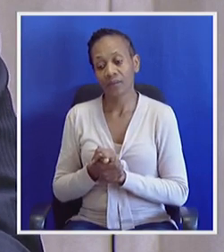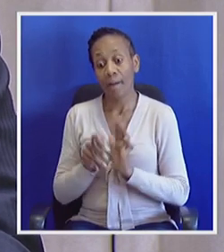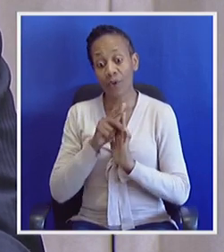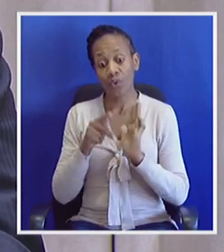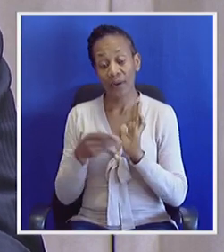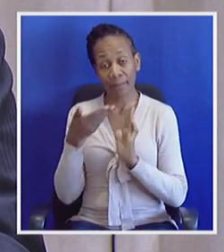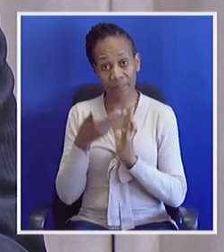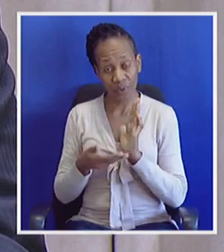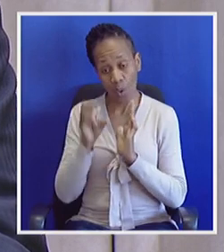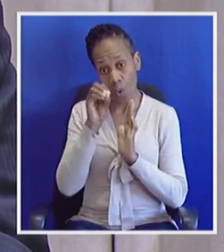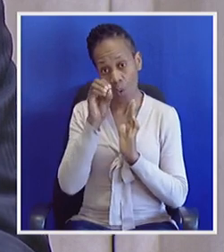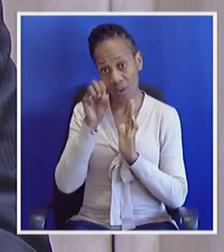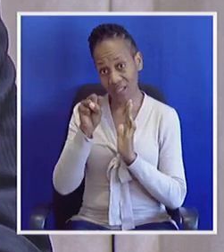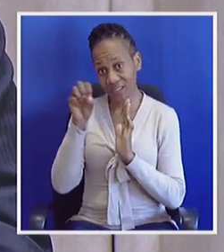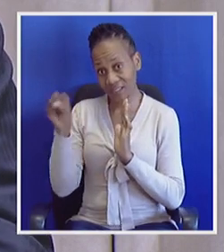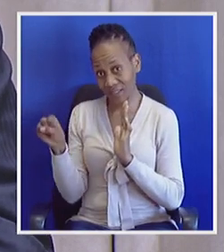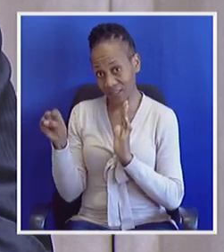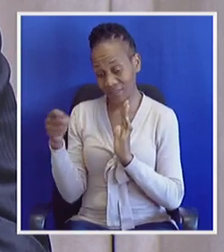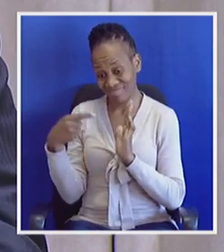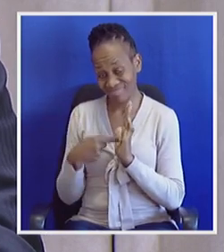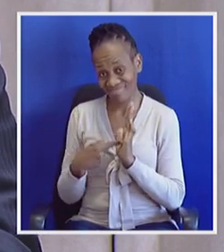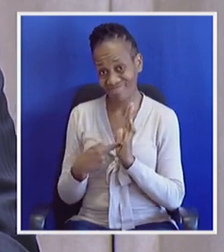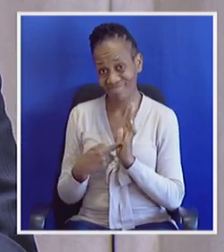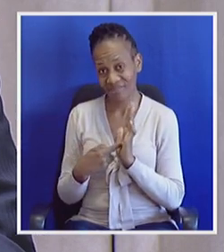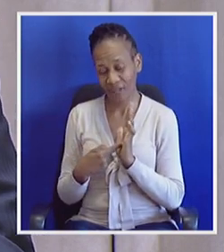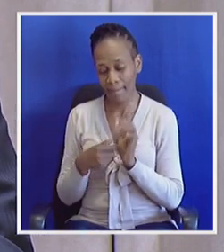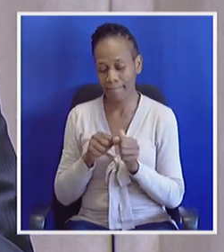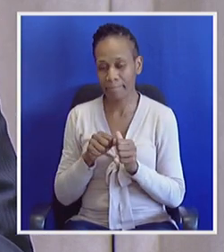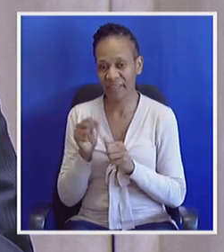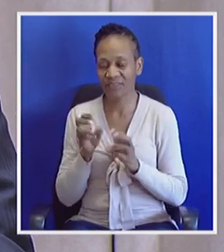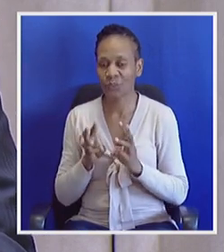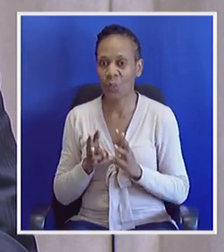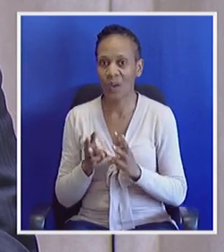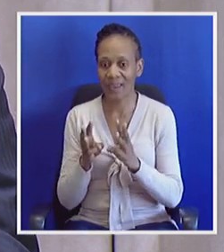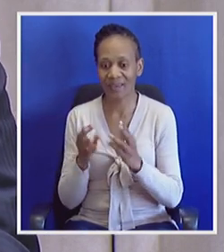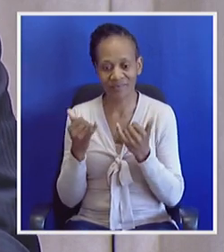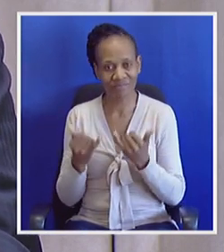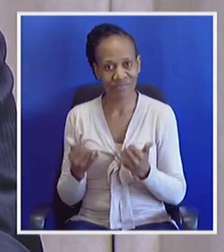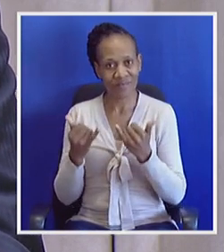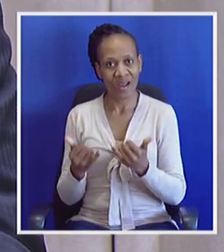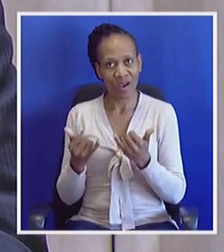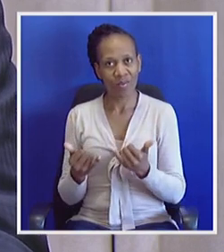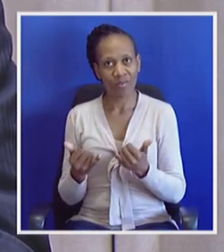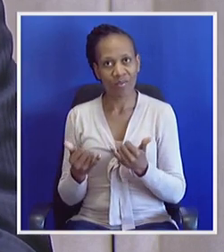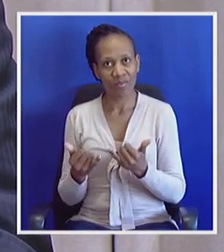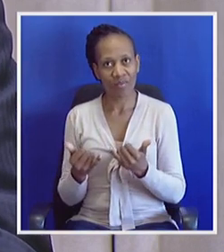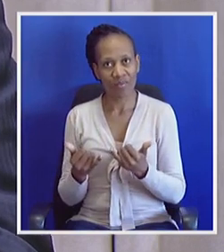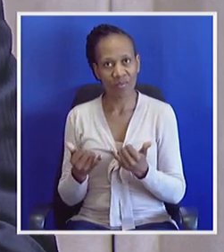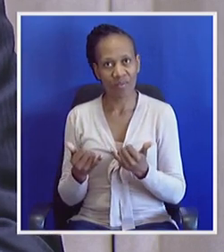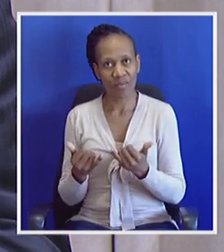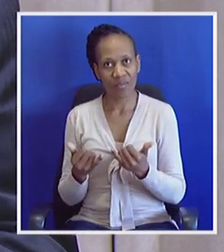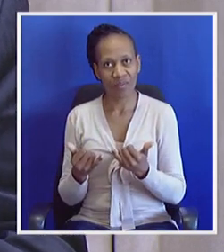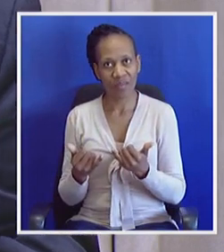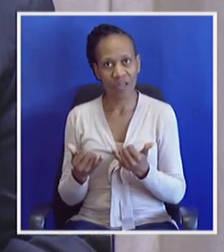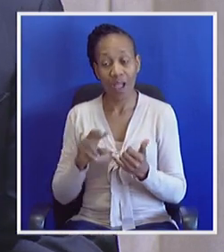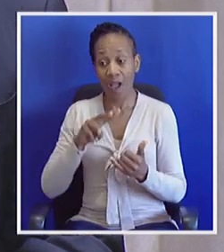Operation OSS has become a best practice model now, which is being replicated by a number